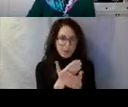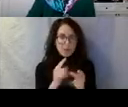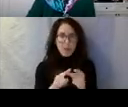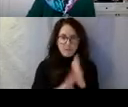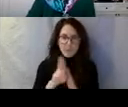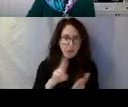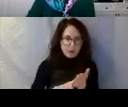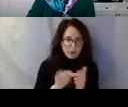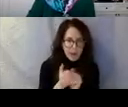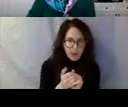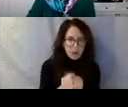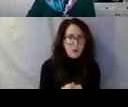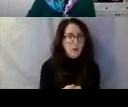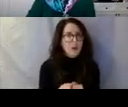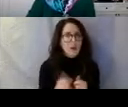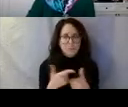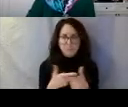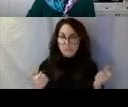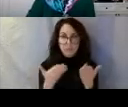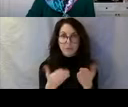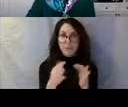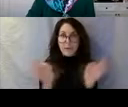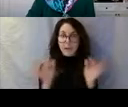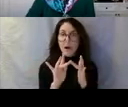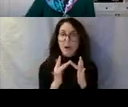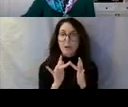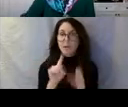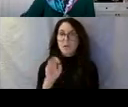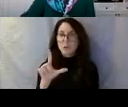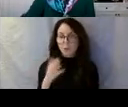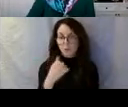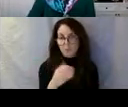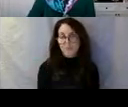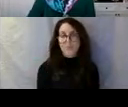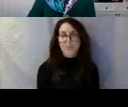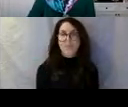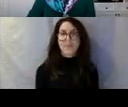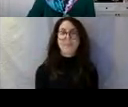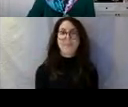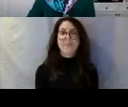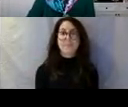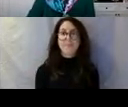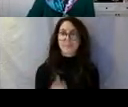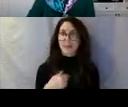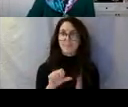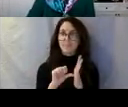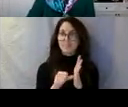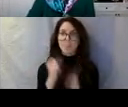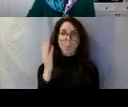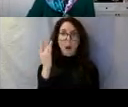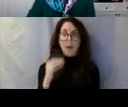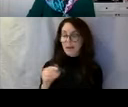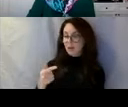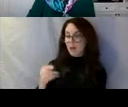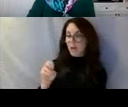what you need to do to have a tour. And so this is an online tool. And the reason I'm so impressed with it is Generator has